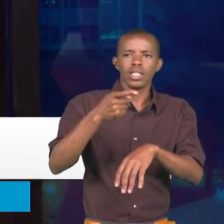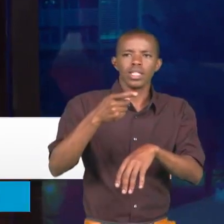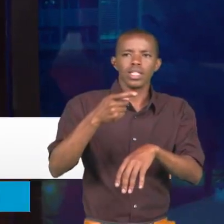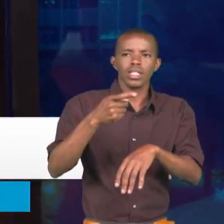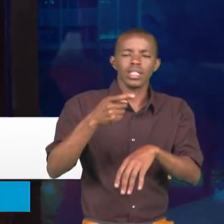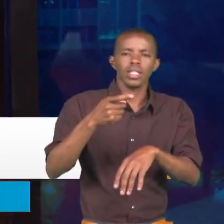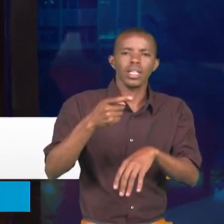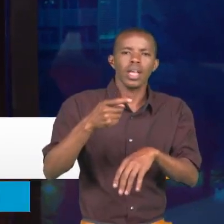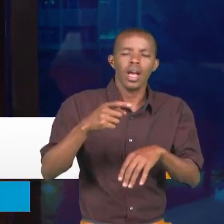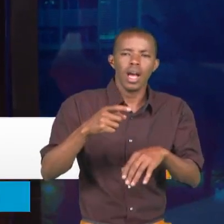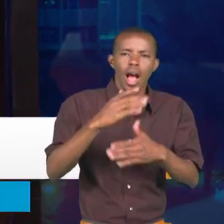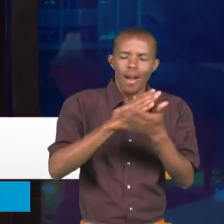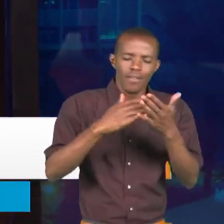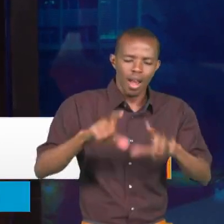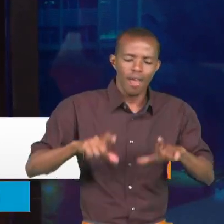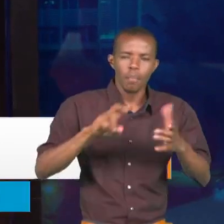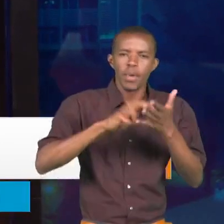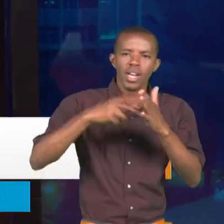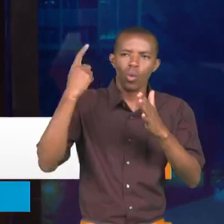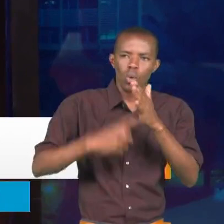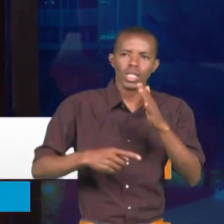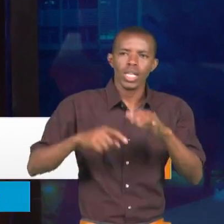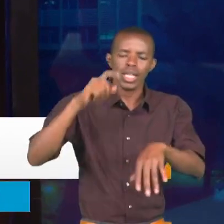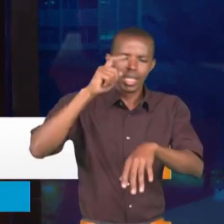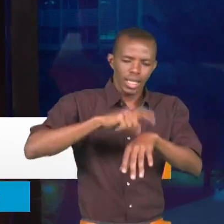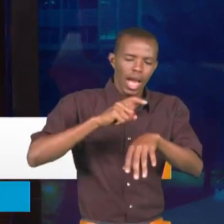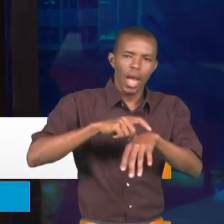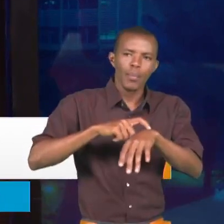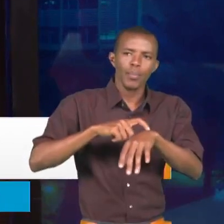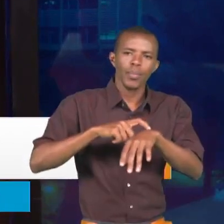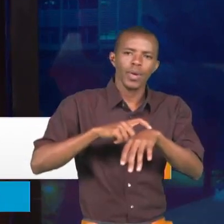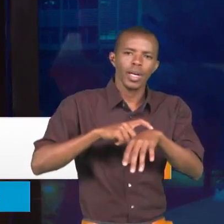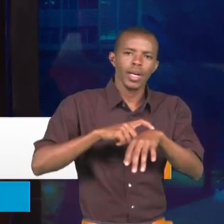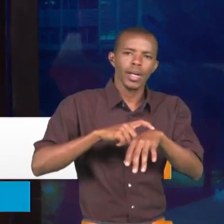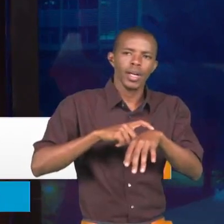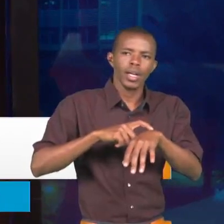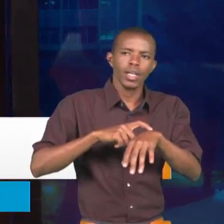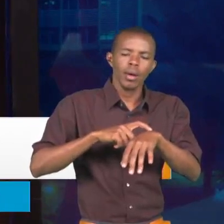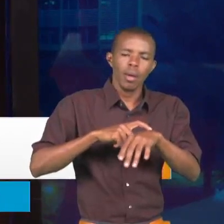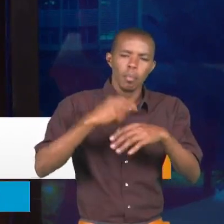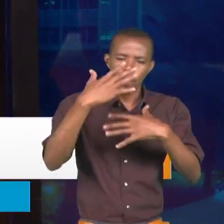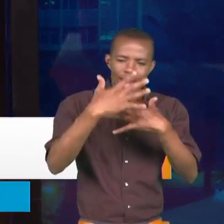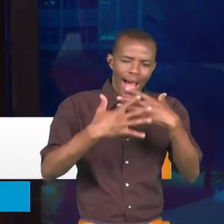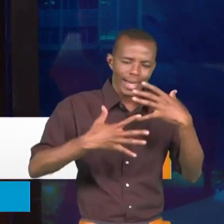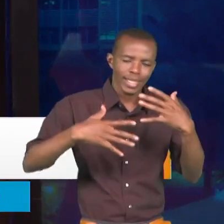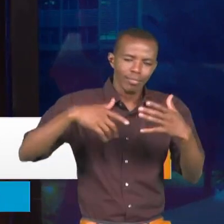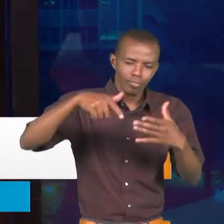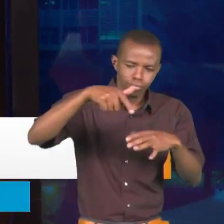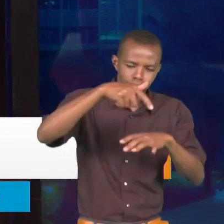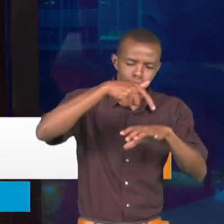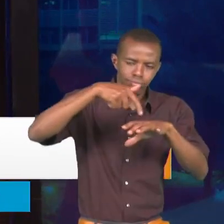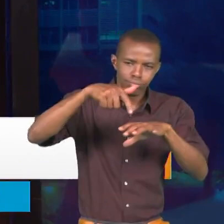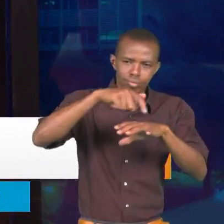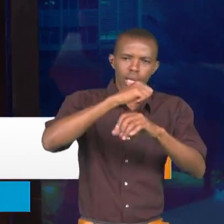an half-life is when you take that drug, there's a duration of time that it is in the blood. It's circulating in the blood